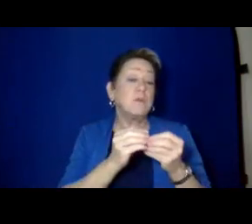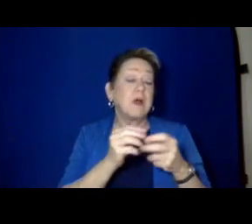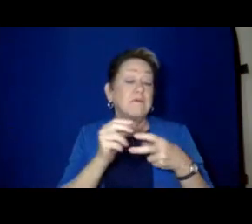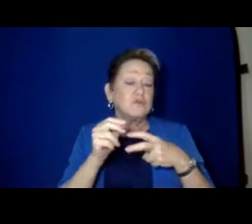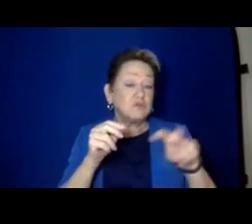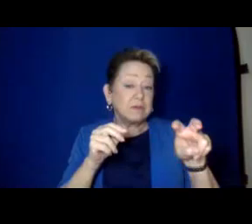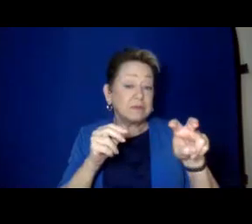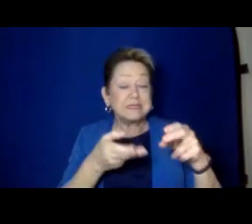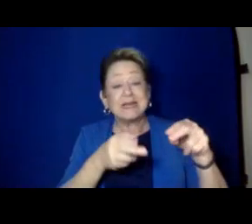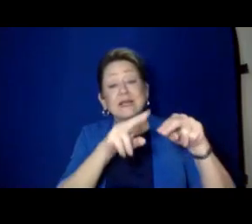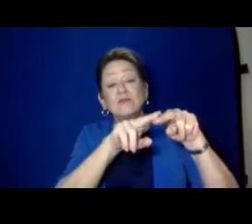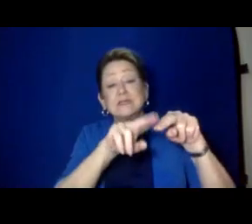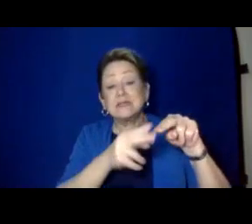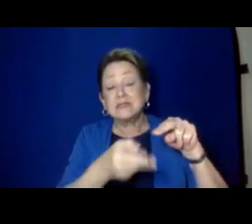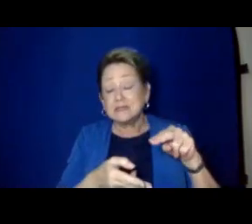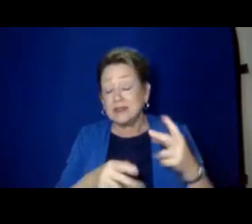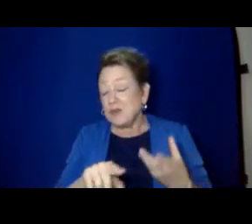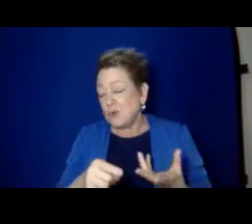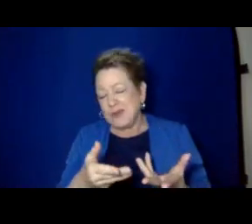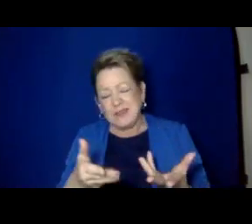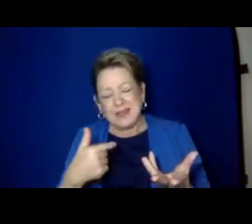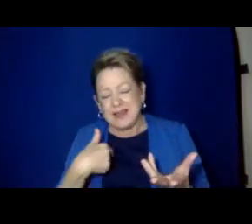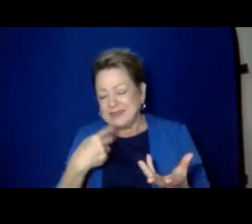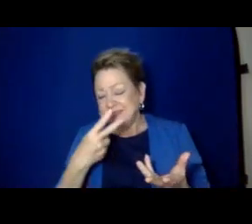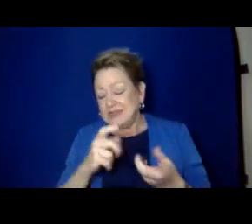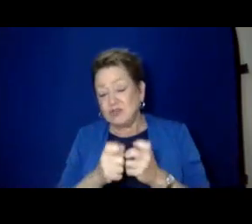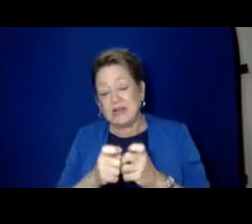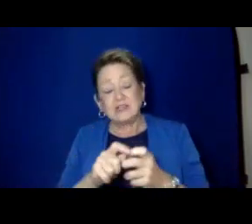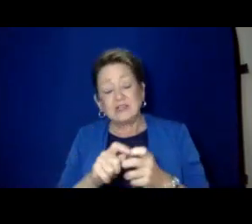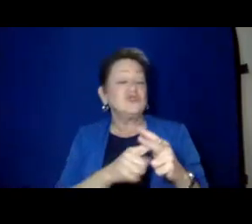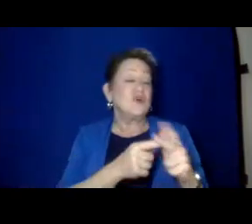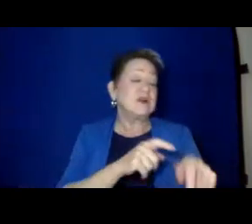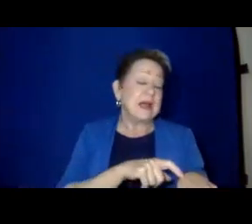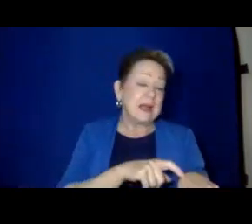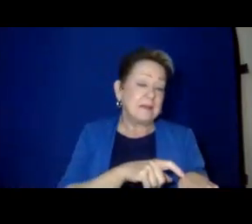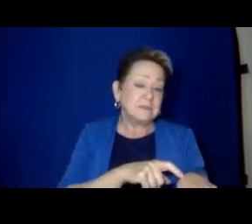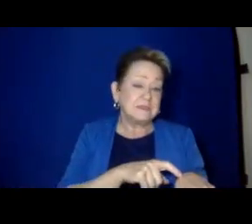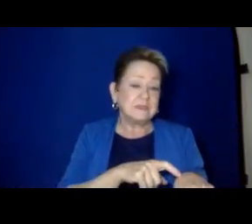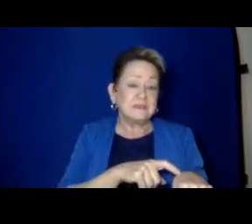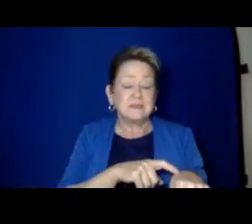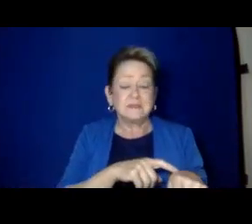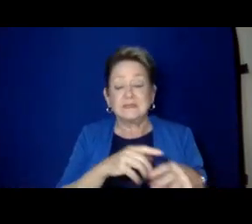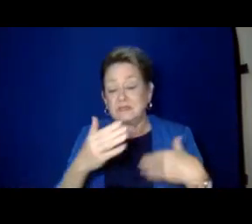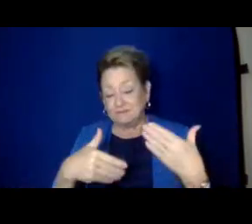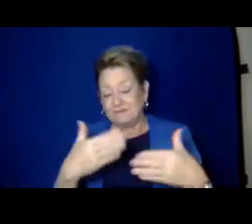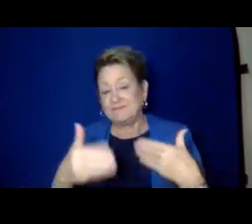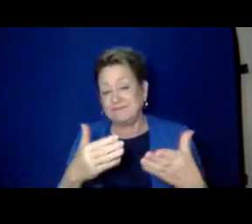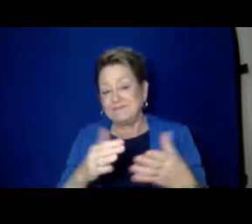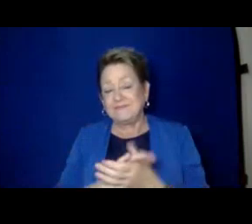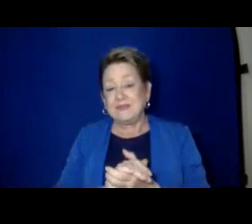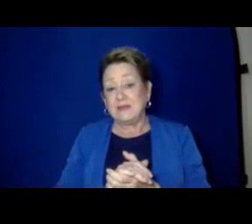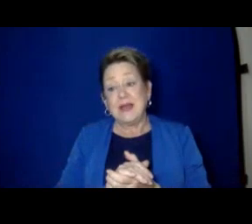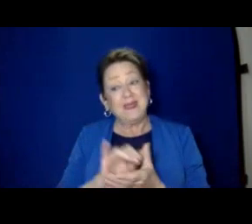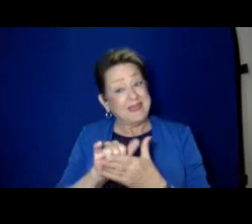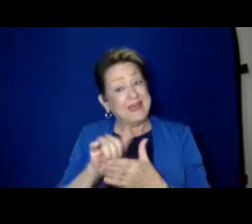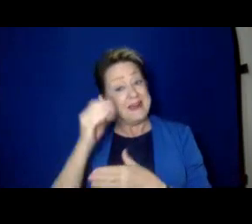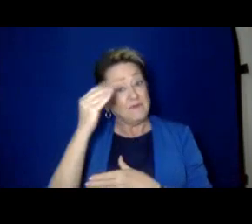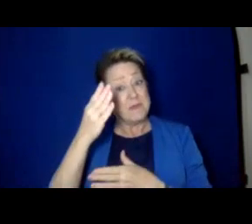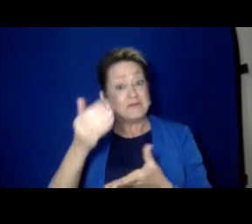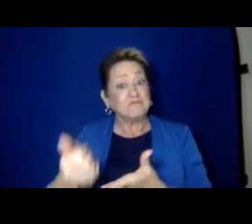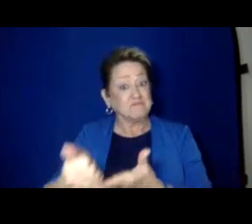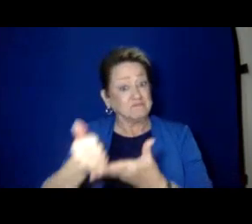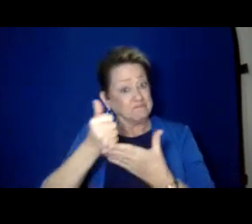decreasing, or it's the same, and the only thing that are changing is the times, start times, end times, etc. That would be really helpful.